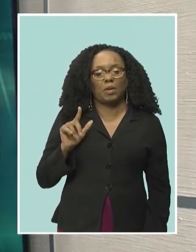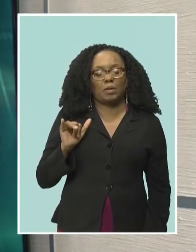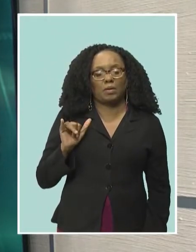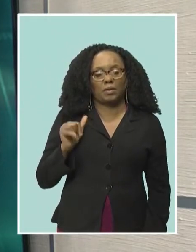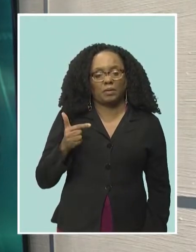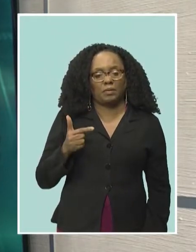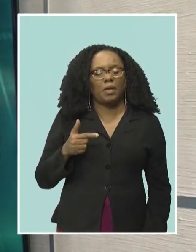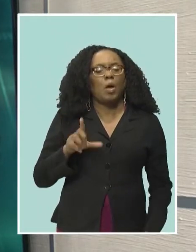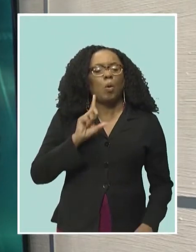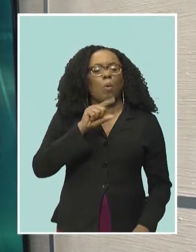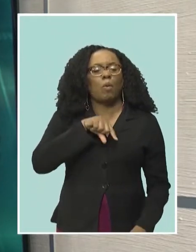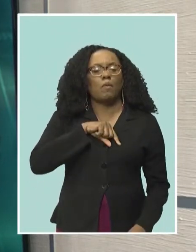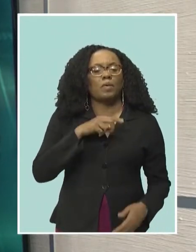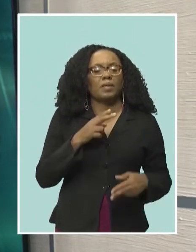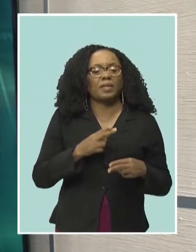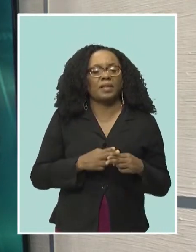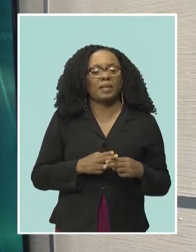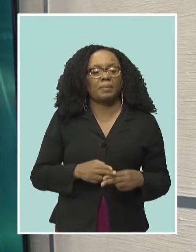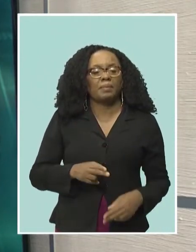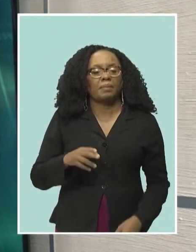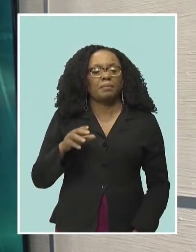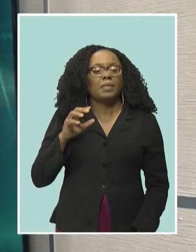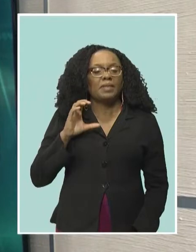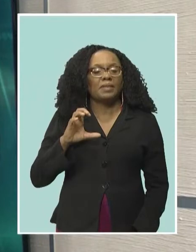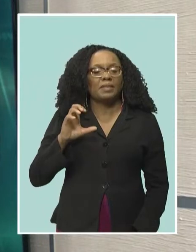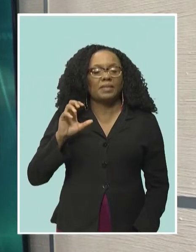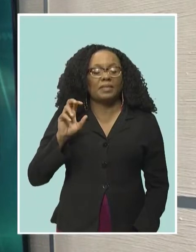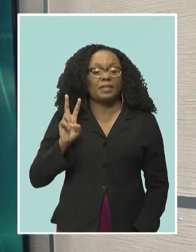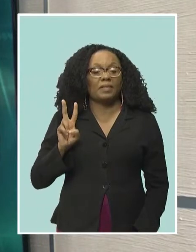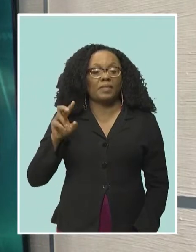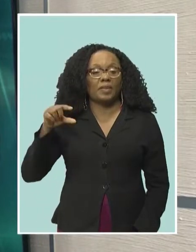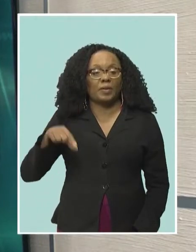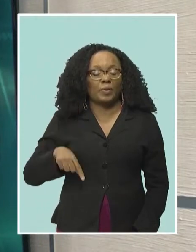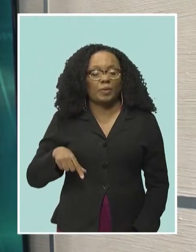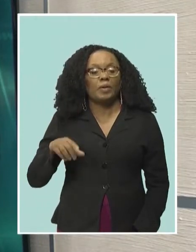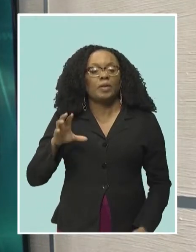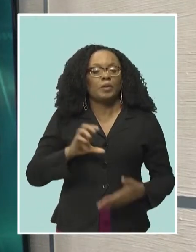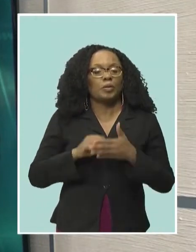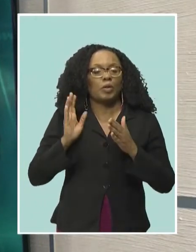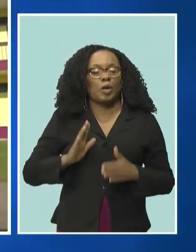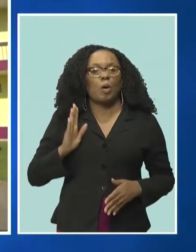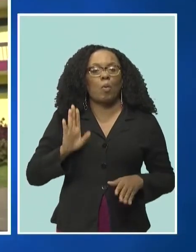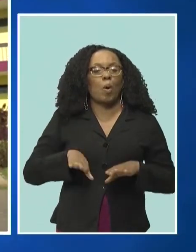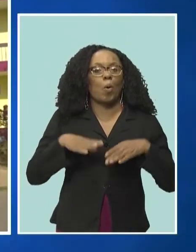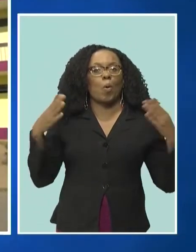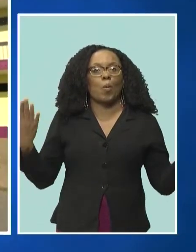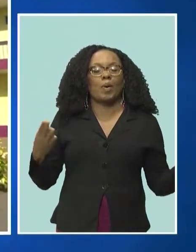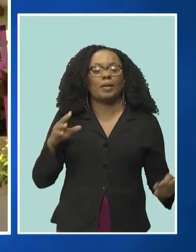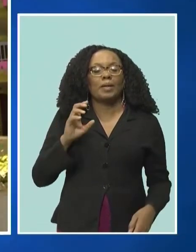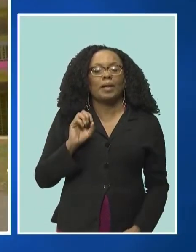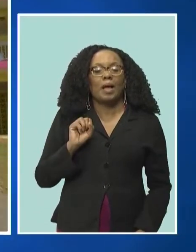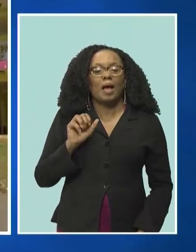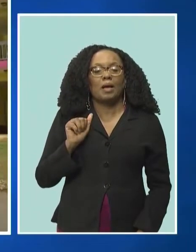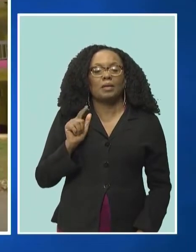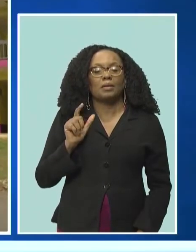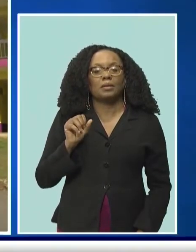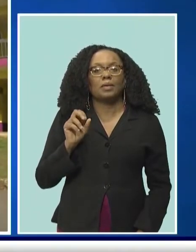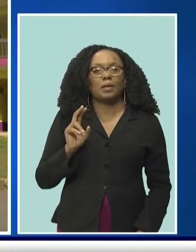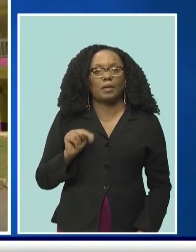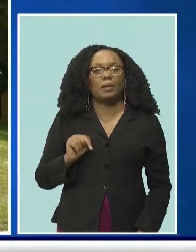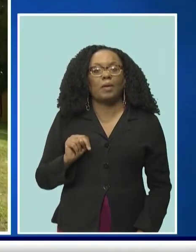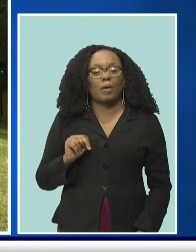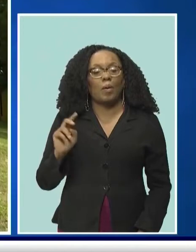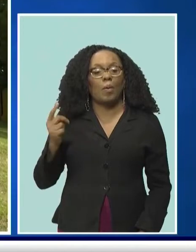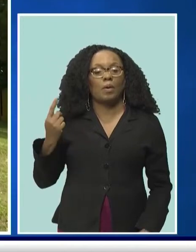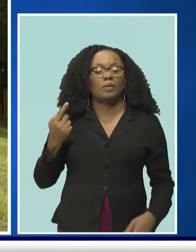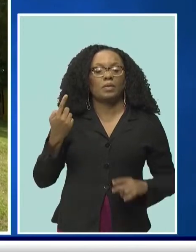CVQ, the students will open the salon for business once per month. It may only be level 1 training for